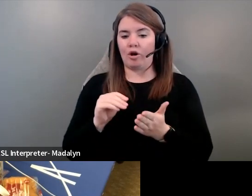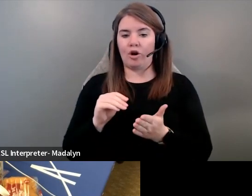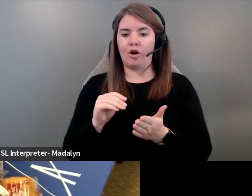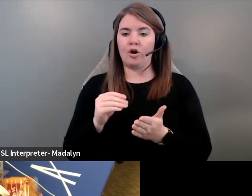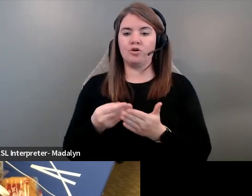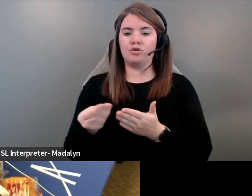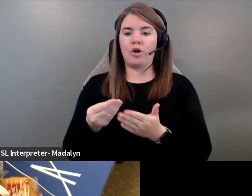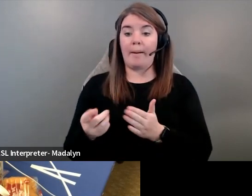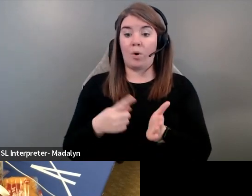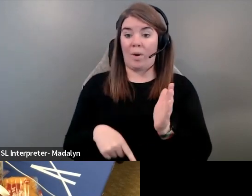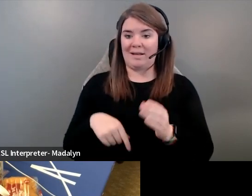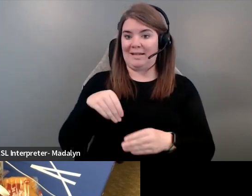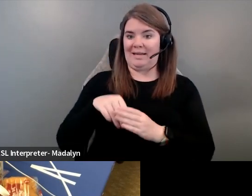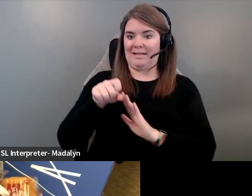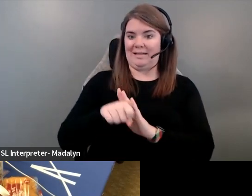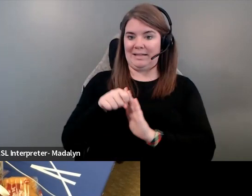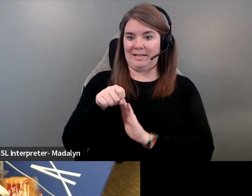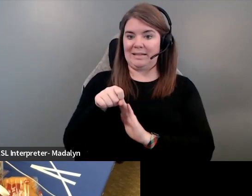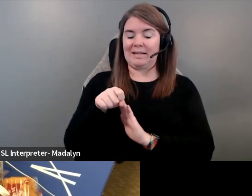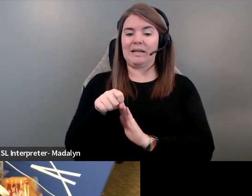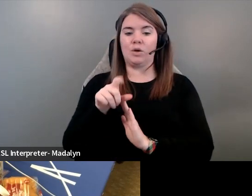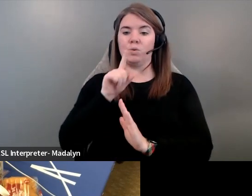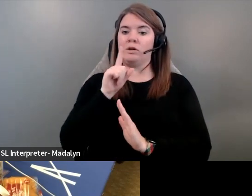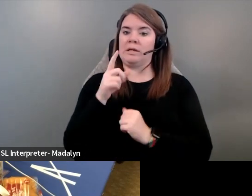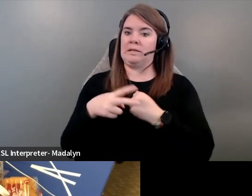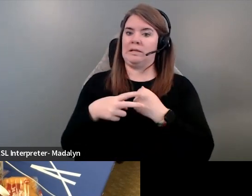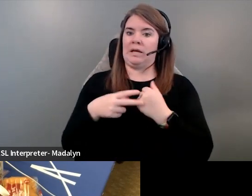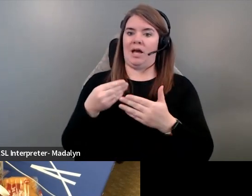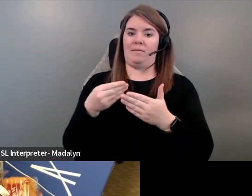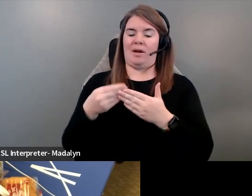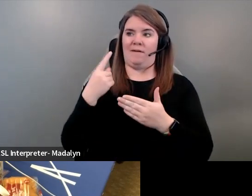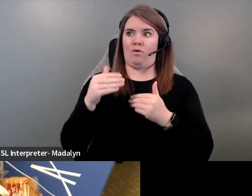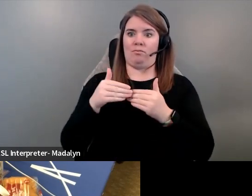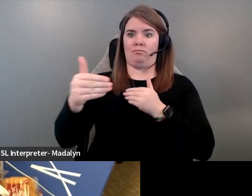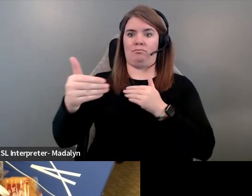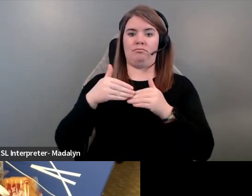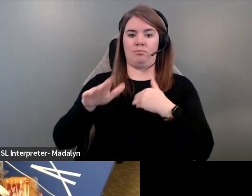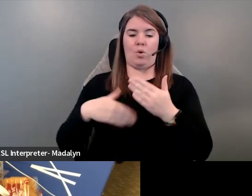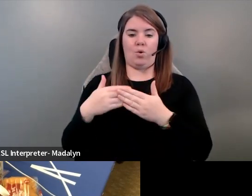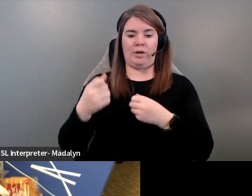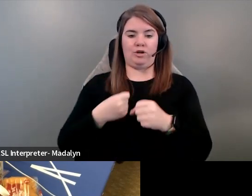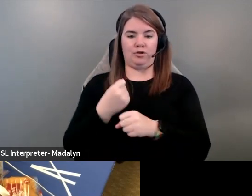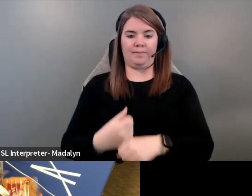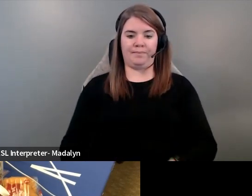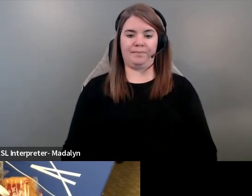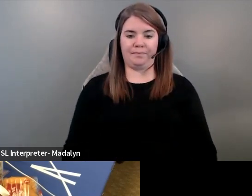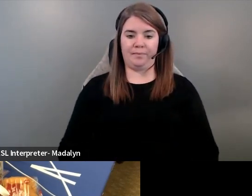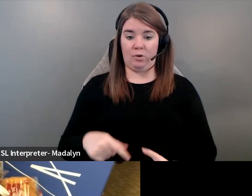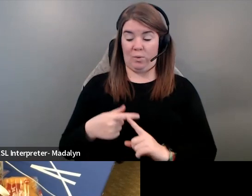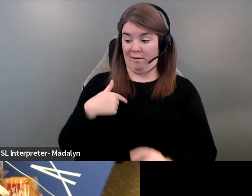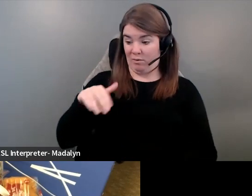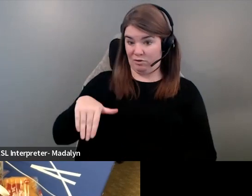season, and it can save you a lot of money over a whole year. Typically, when I was growing up, we didn't have access